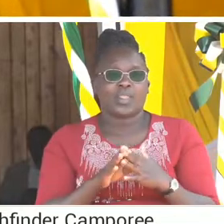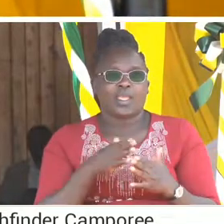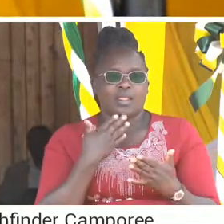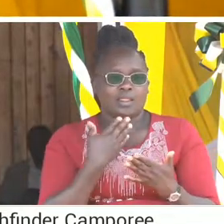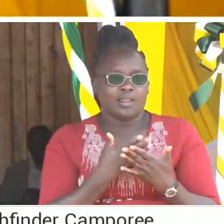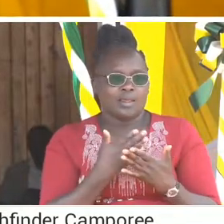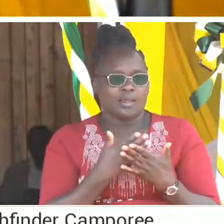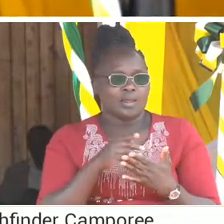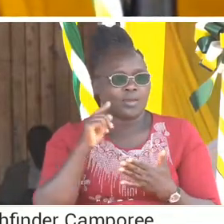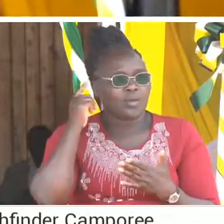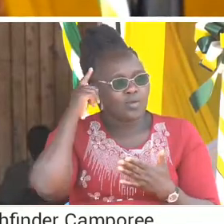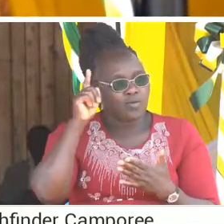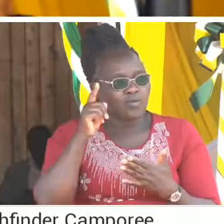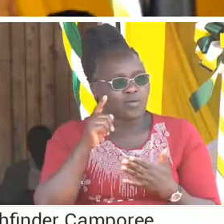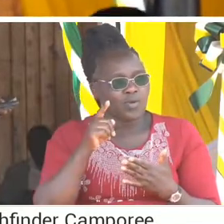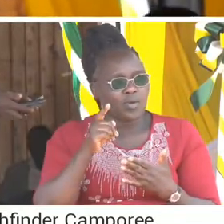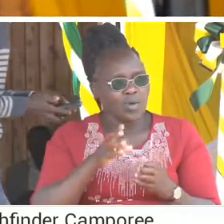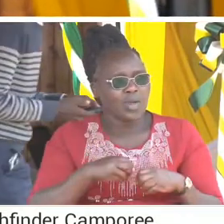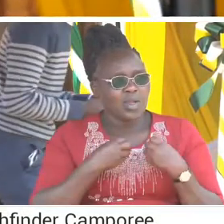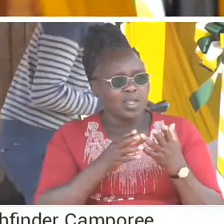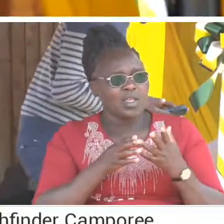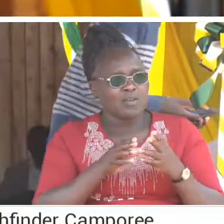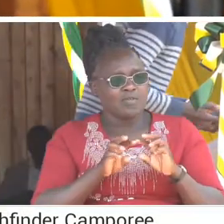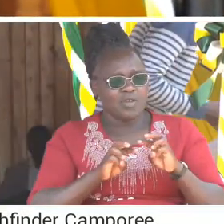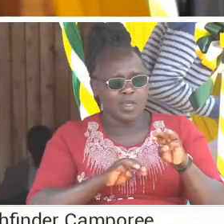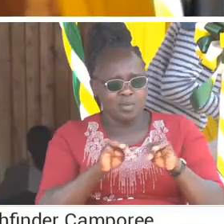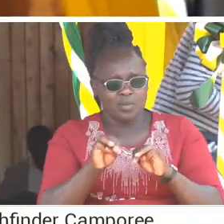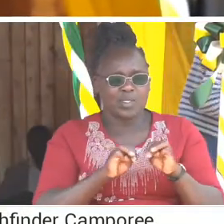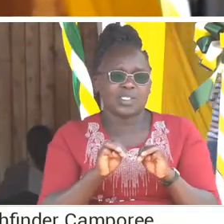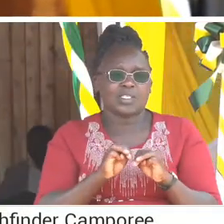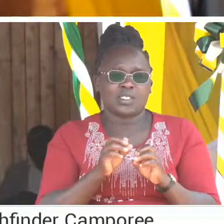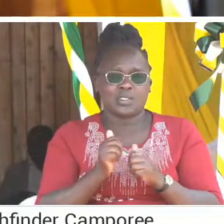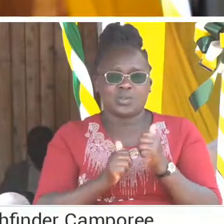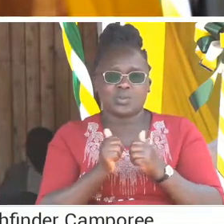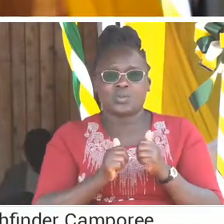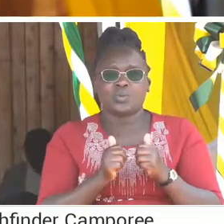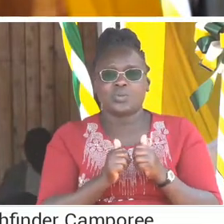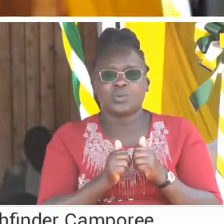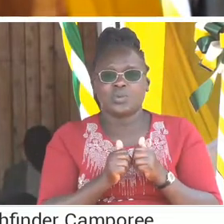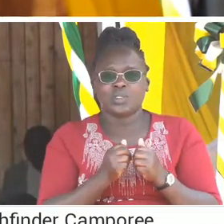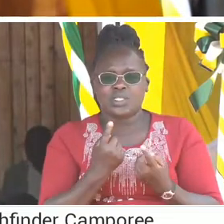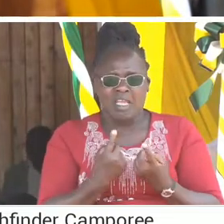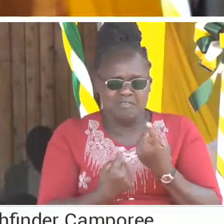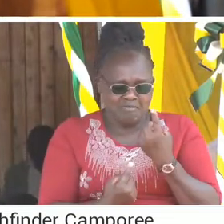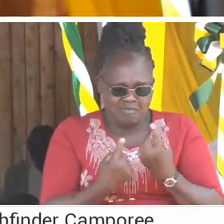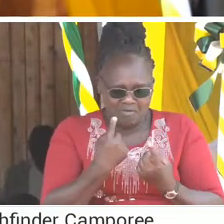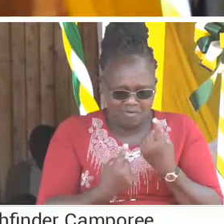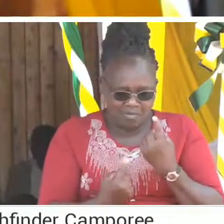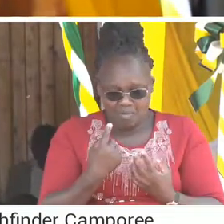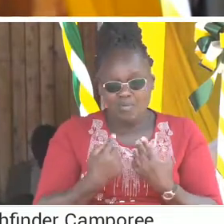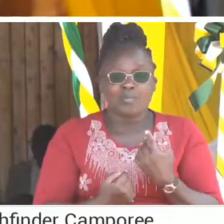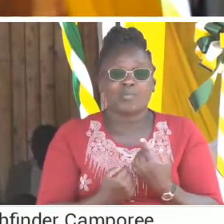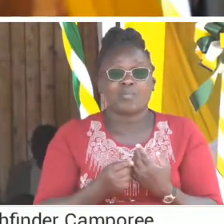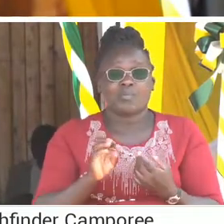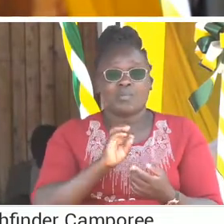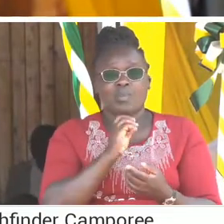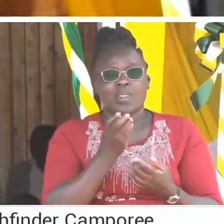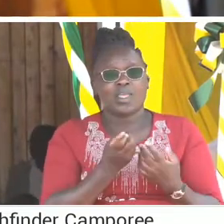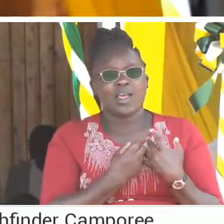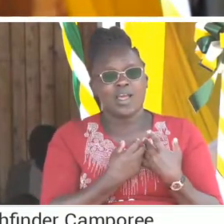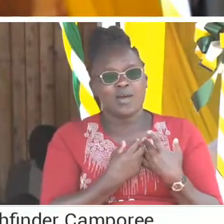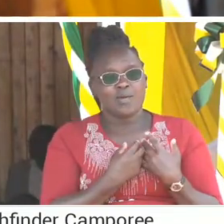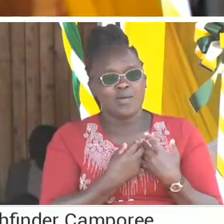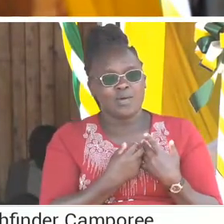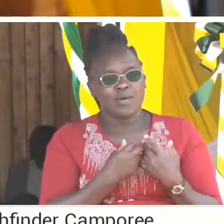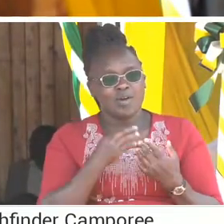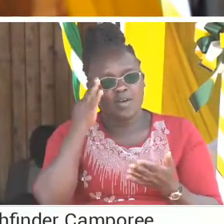hearts messages that have ignited our faith, challenged our perspective, and deepened our commitment